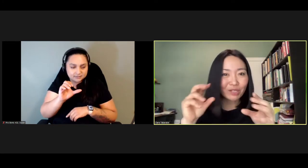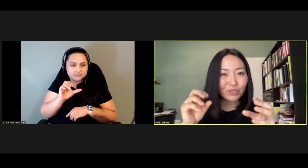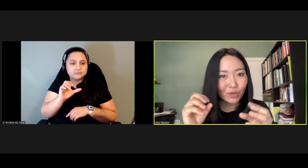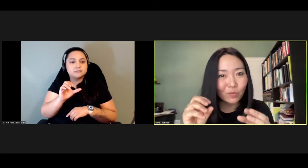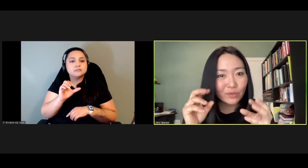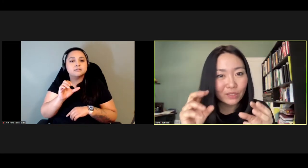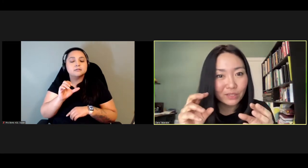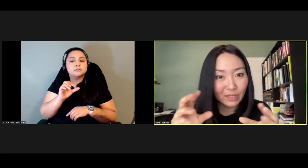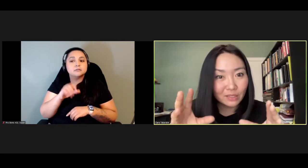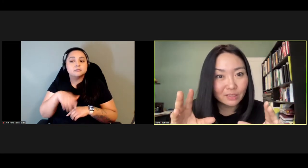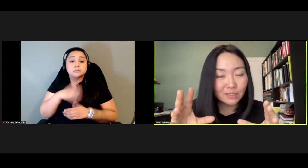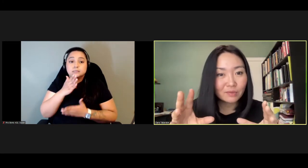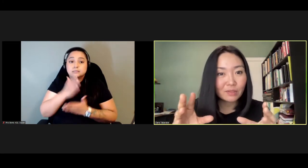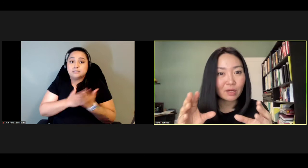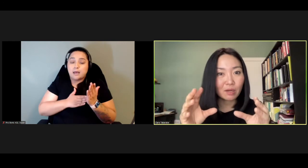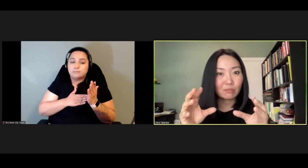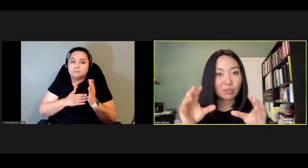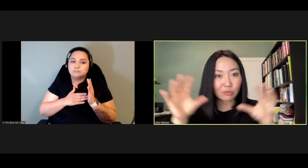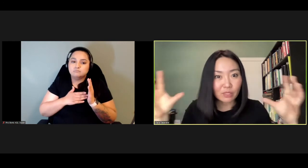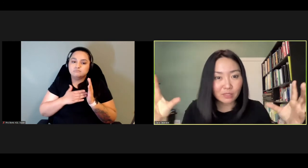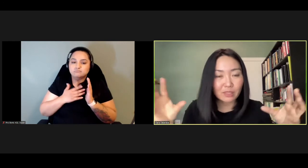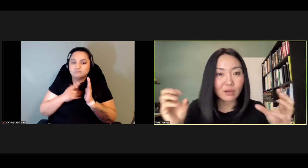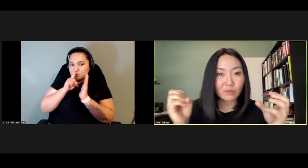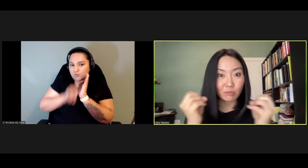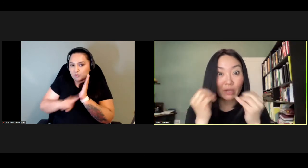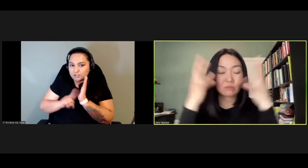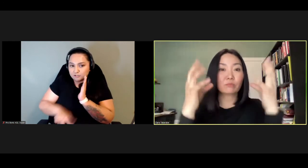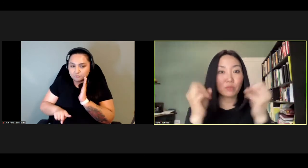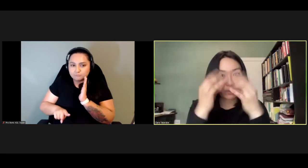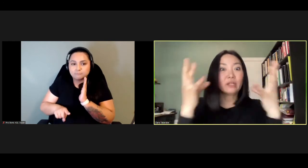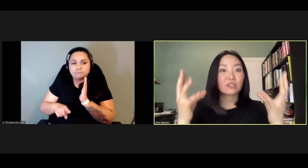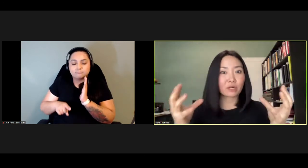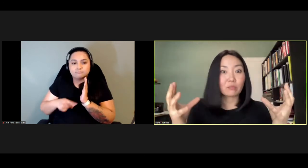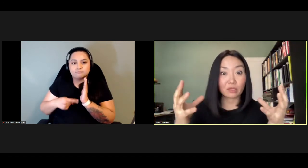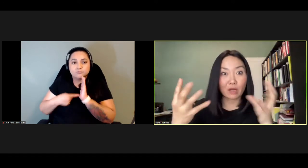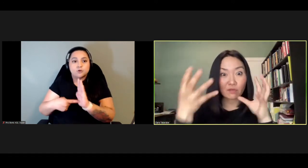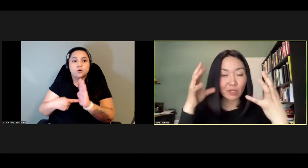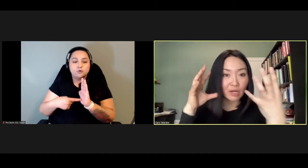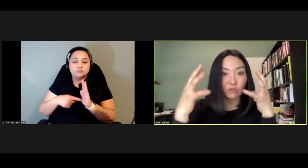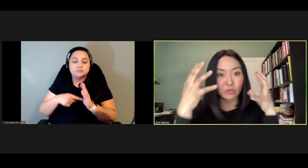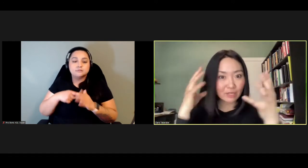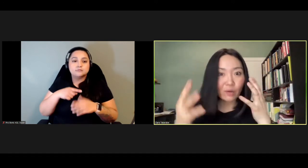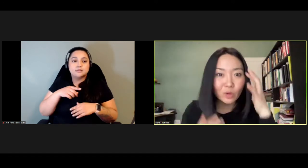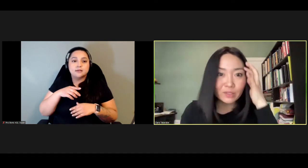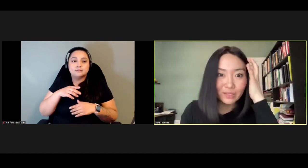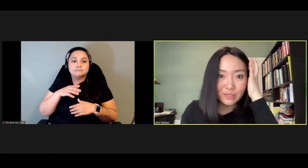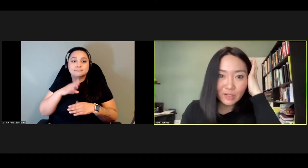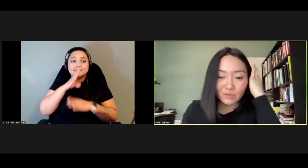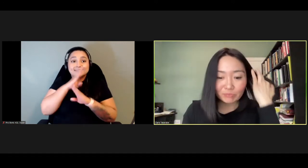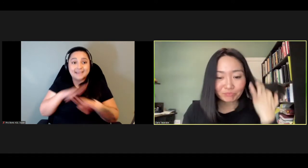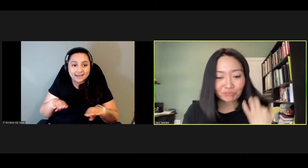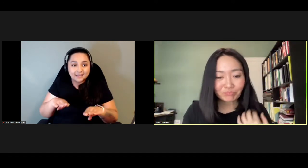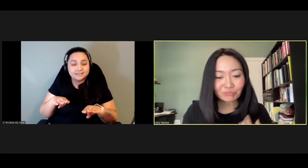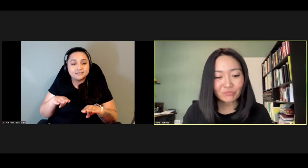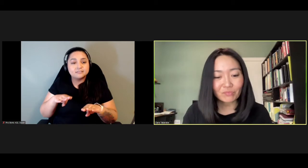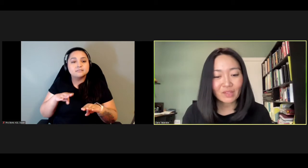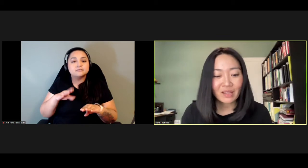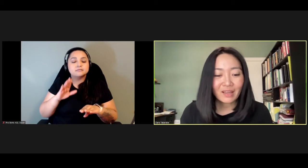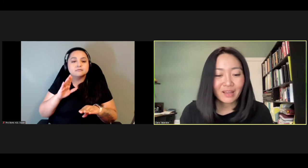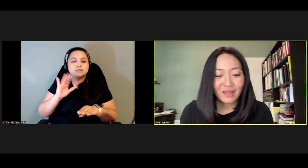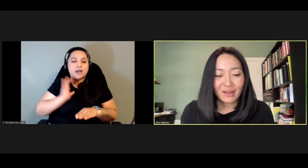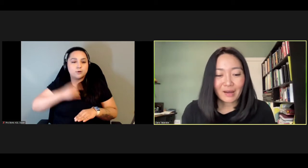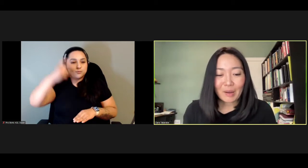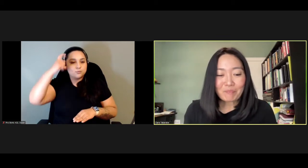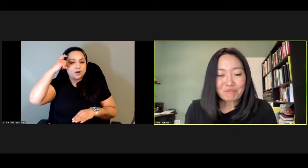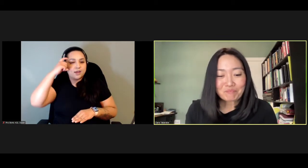Some studies show when there's silence between sound, the brain just comes alive and kind of re-networks itself.